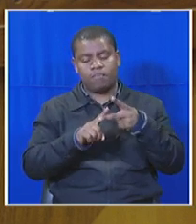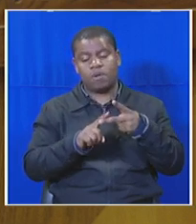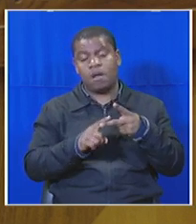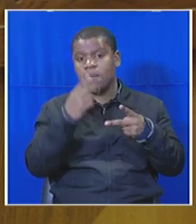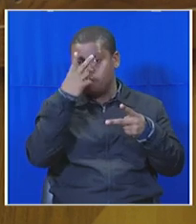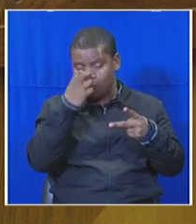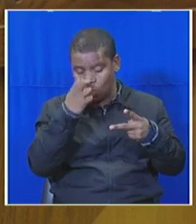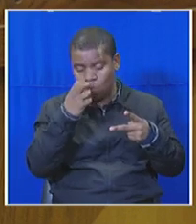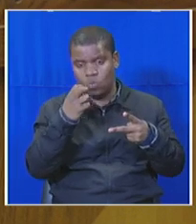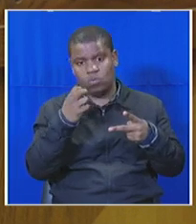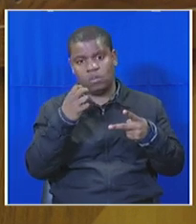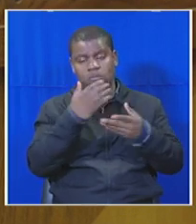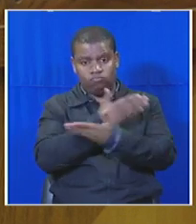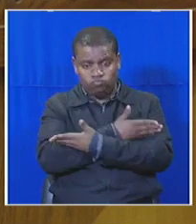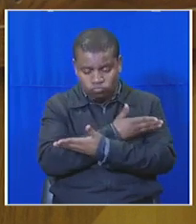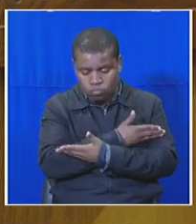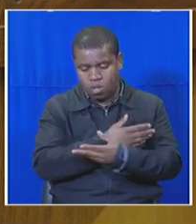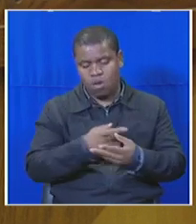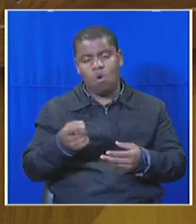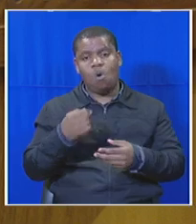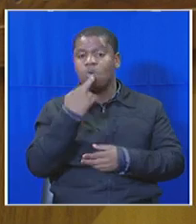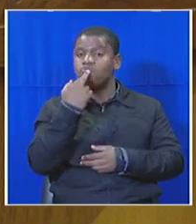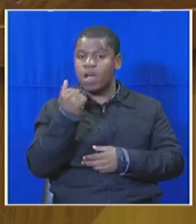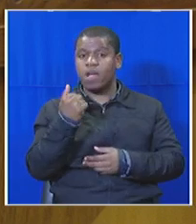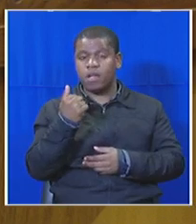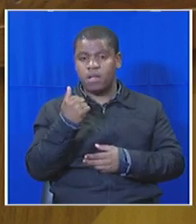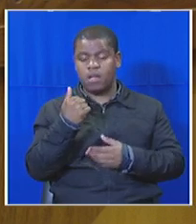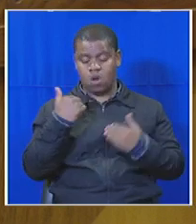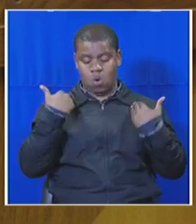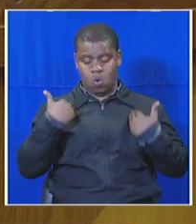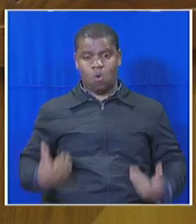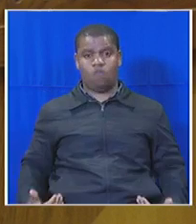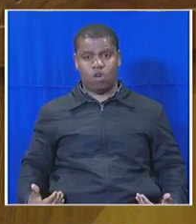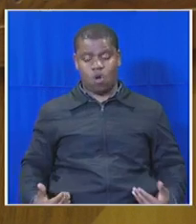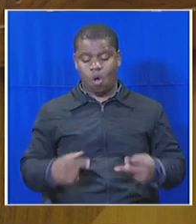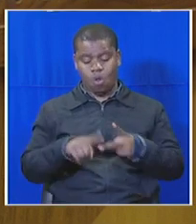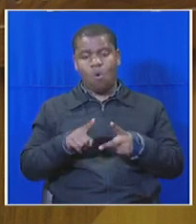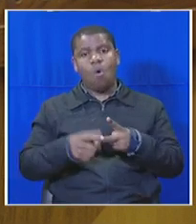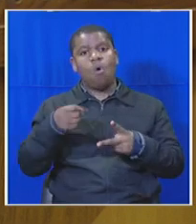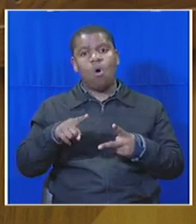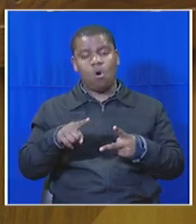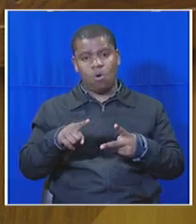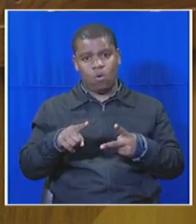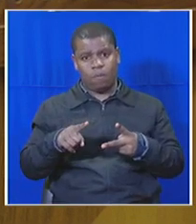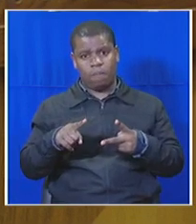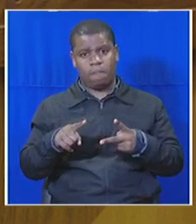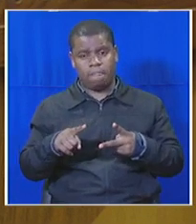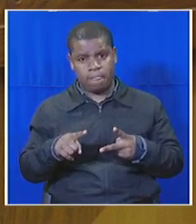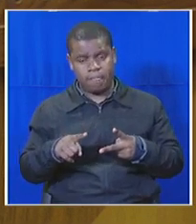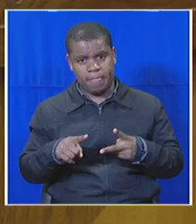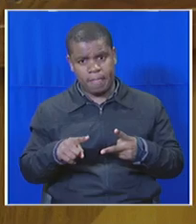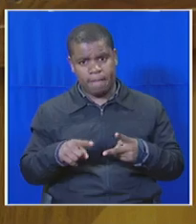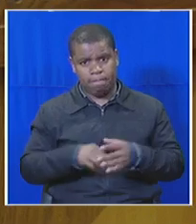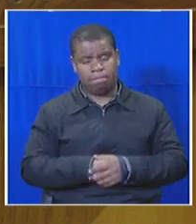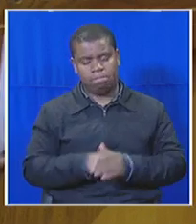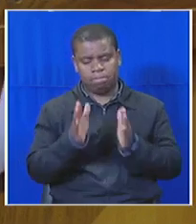or red overalls, they are always there, ready to Madam serve. Chair. Order, honorable Does the- member. Can